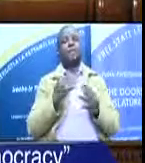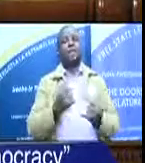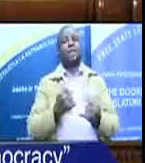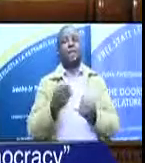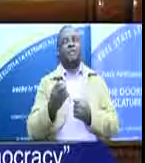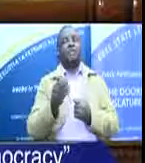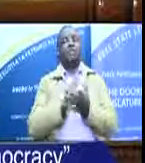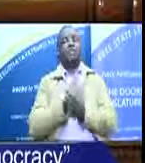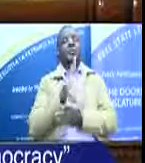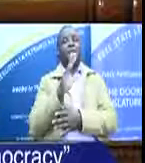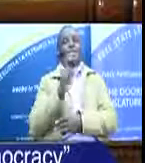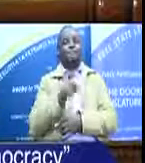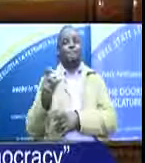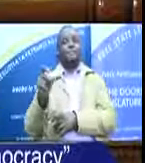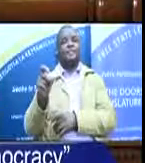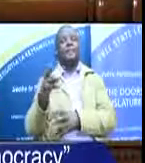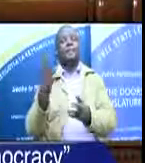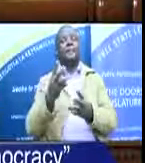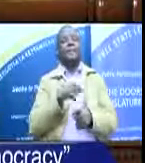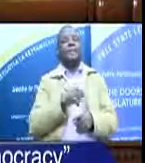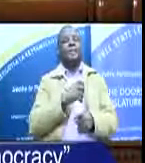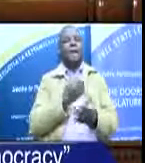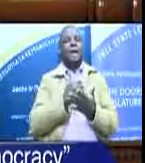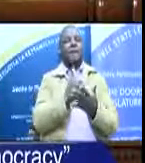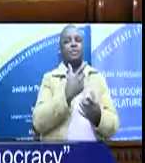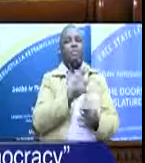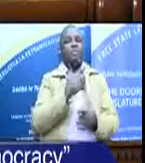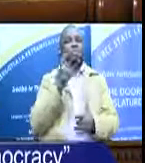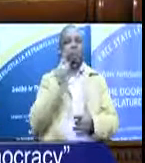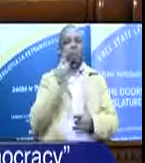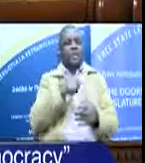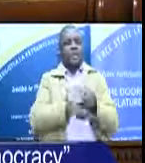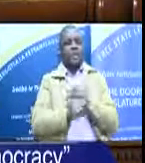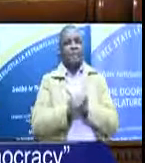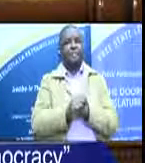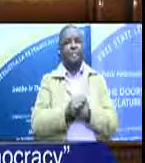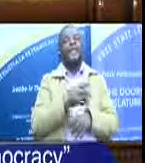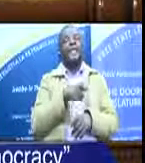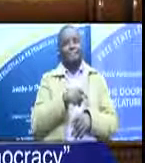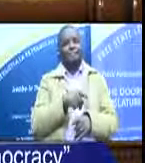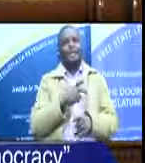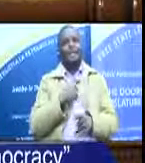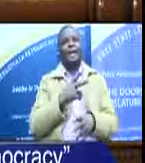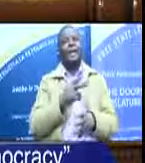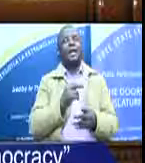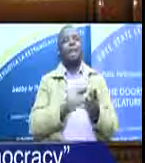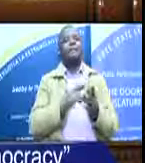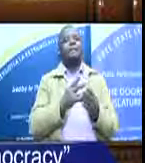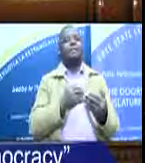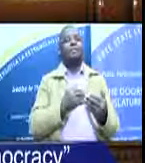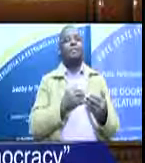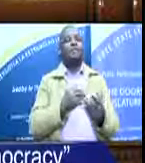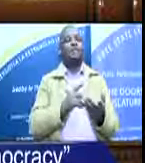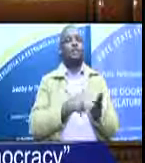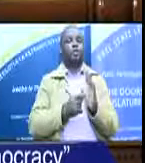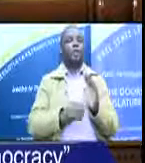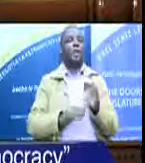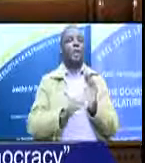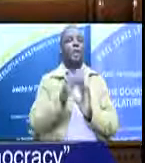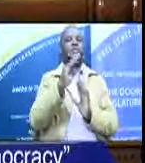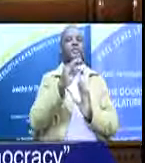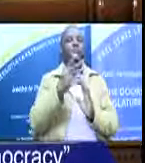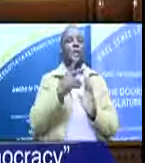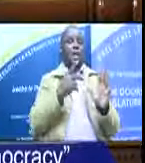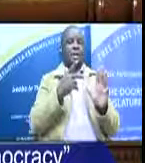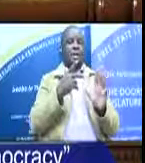14 dedicated obstetric ambulances, which represents a marginal increase from 9 to previous